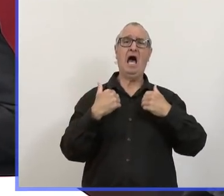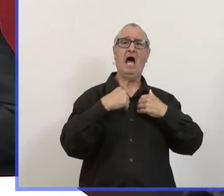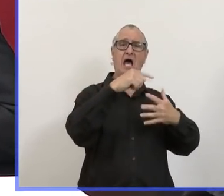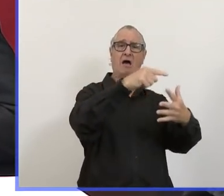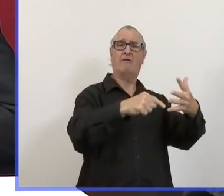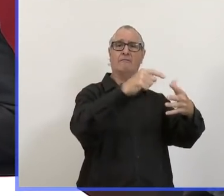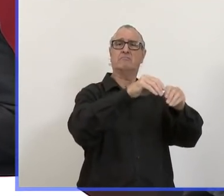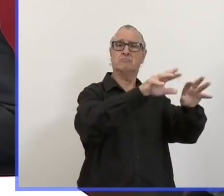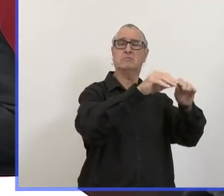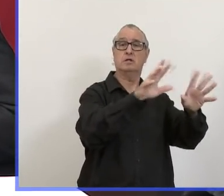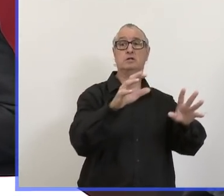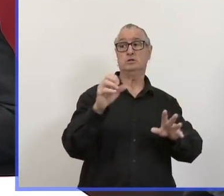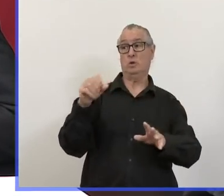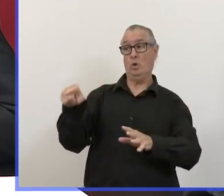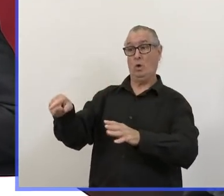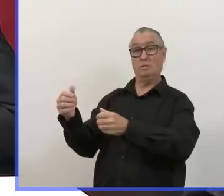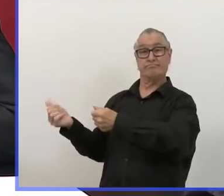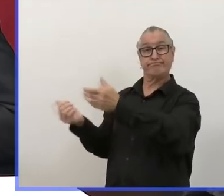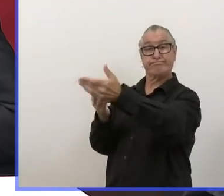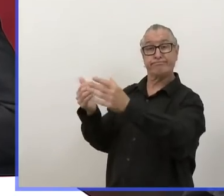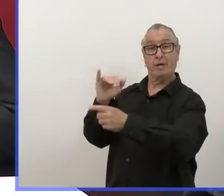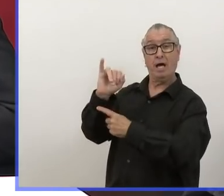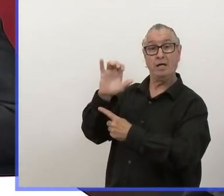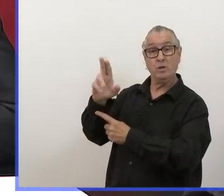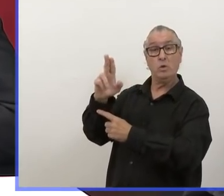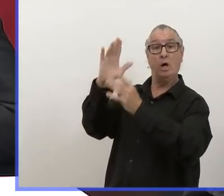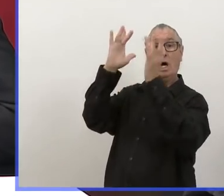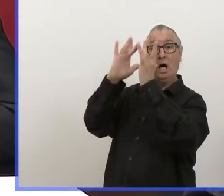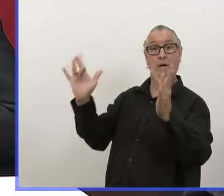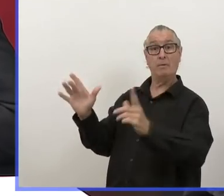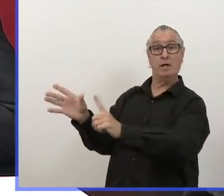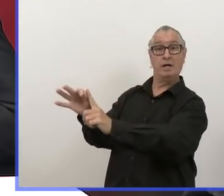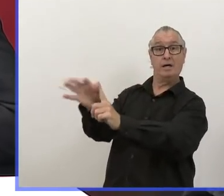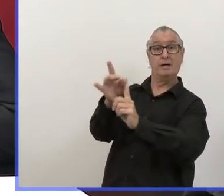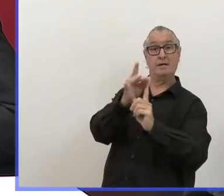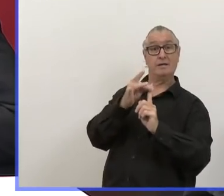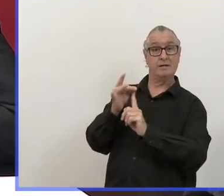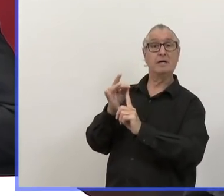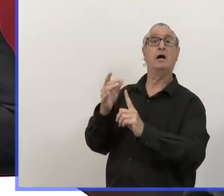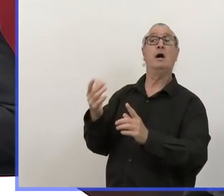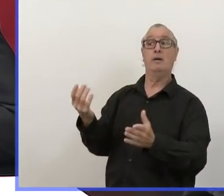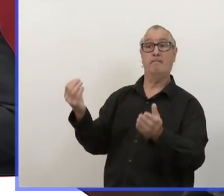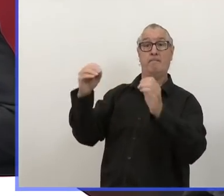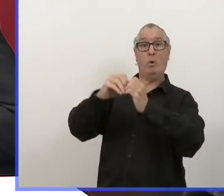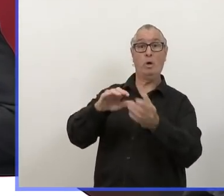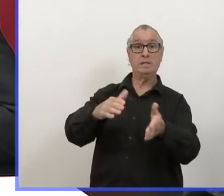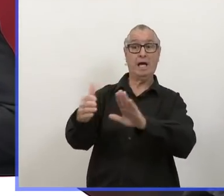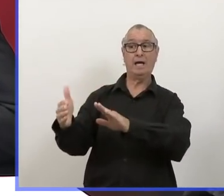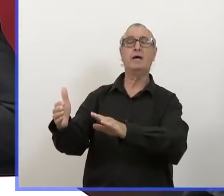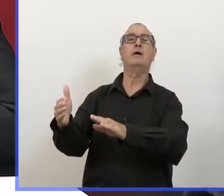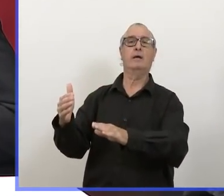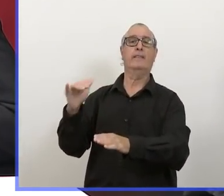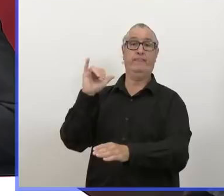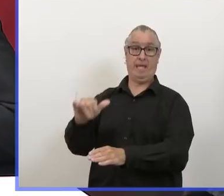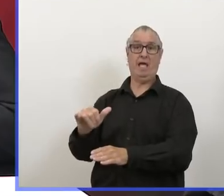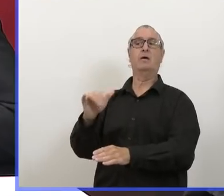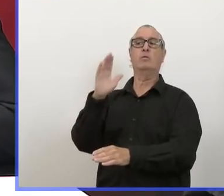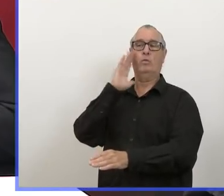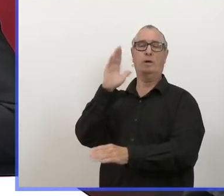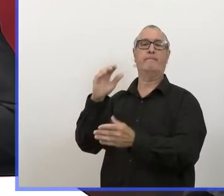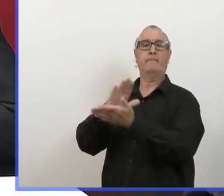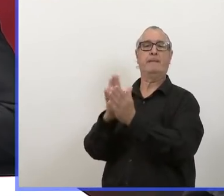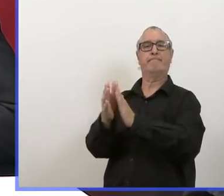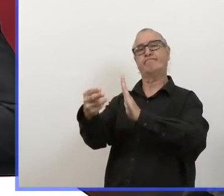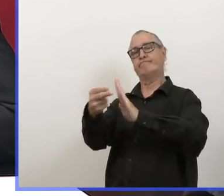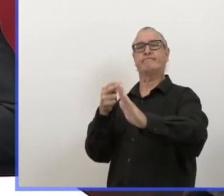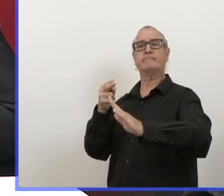concern. So, you know, we're going to continue to see other variants. I mentioned that earlier. And that's the nature of COVID. That's